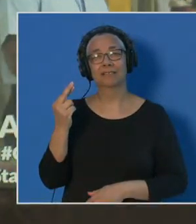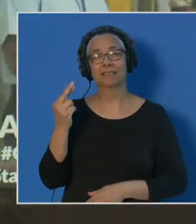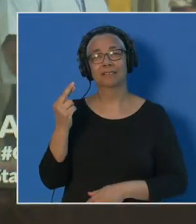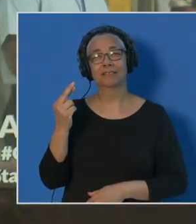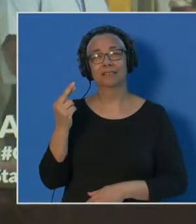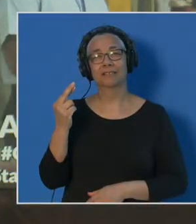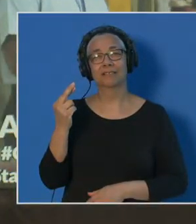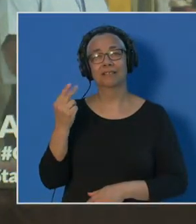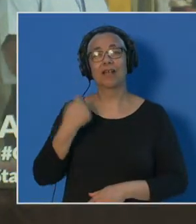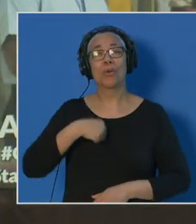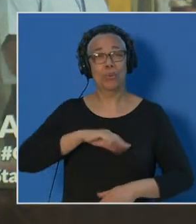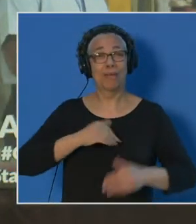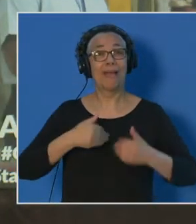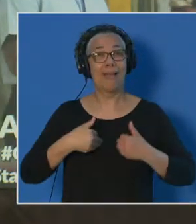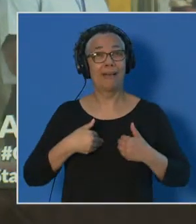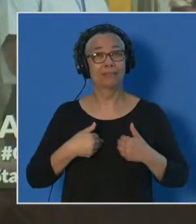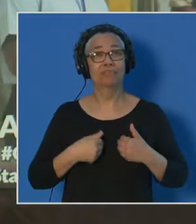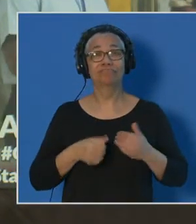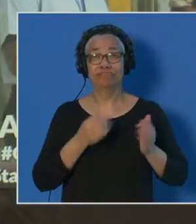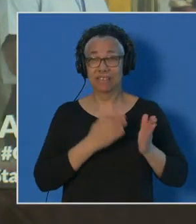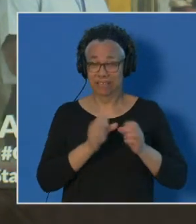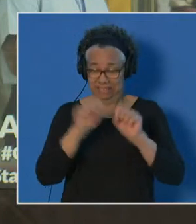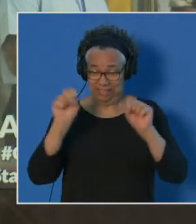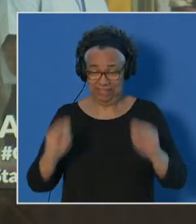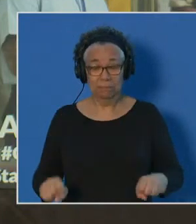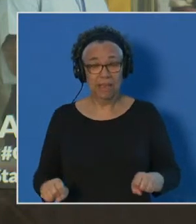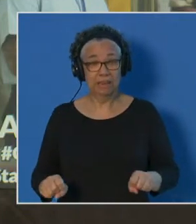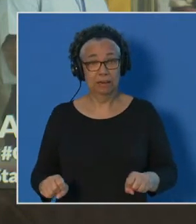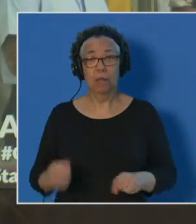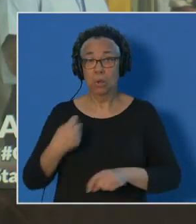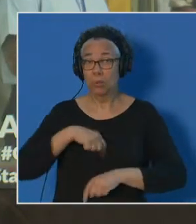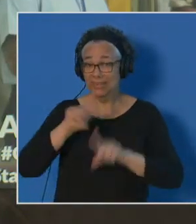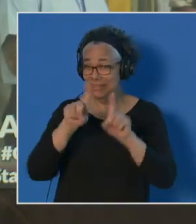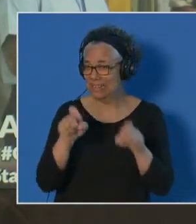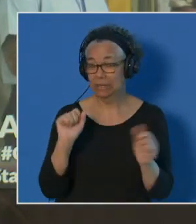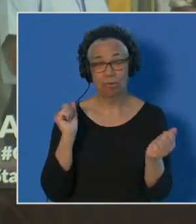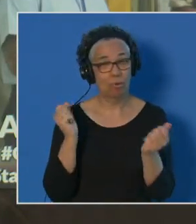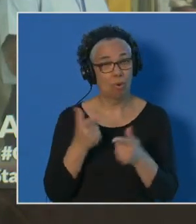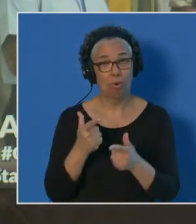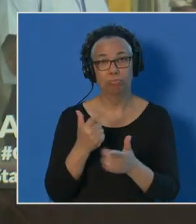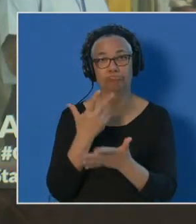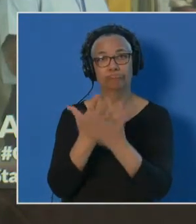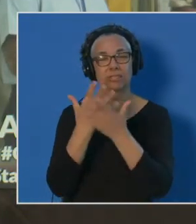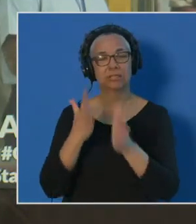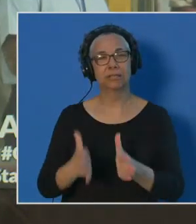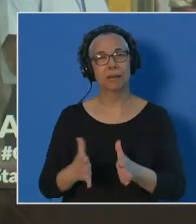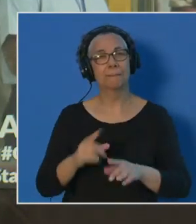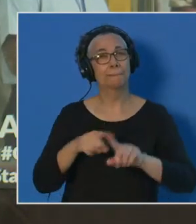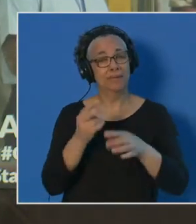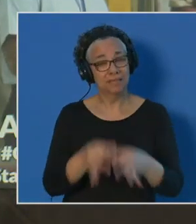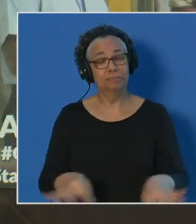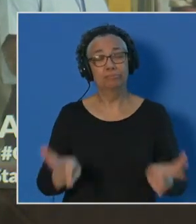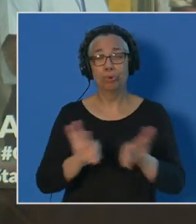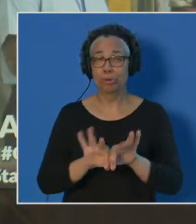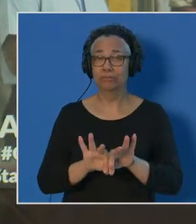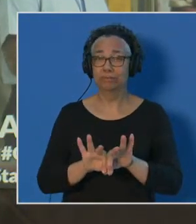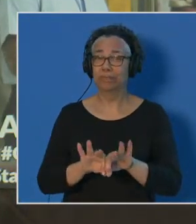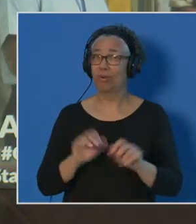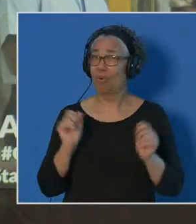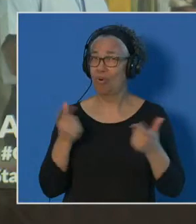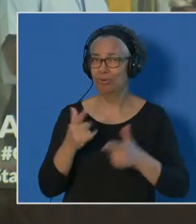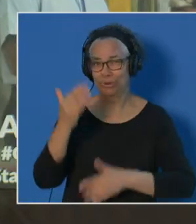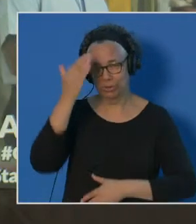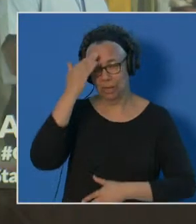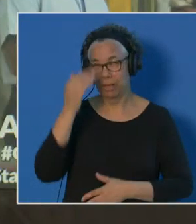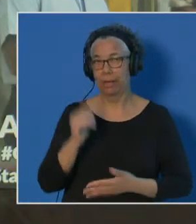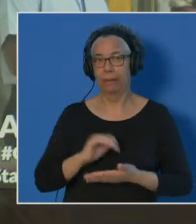as the minister said, a systematic system of testing. So we did test all inmates. But I think it's important for you and for everyone else, just because someone coughs doesn't